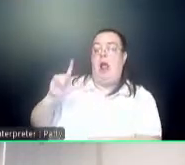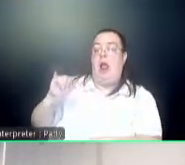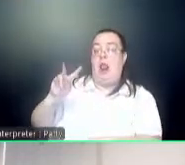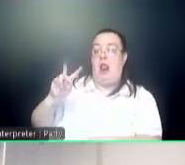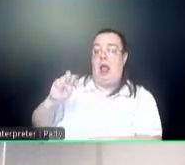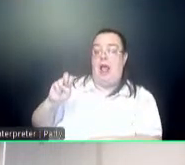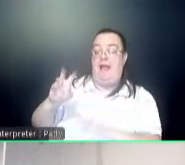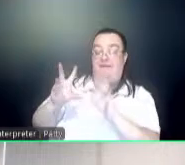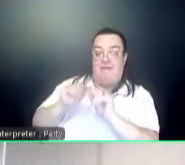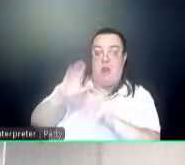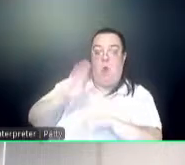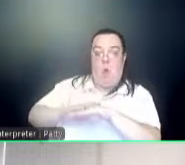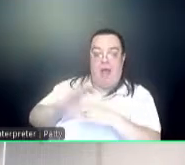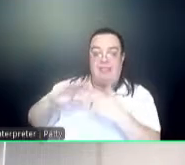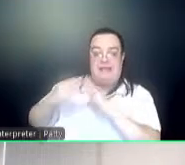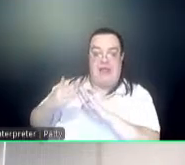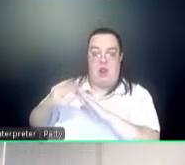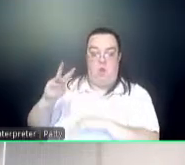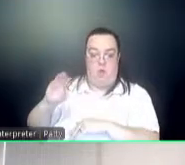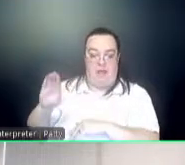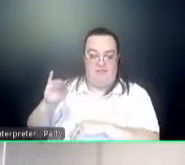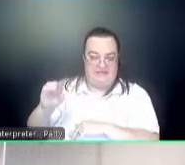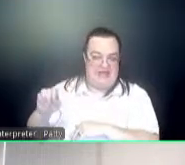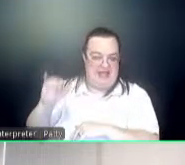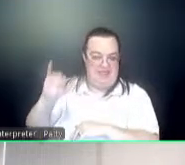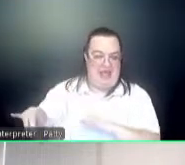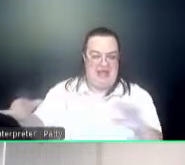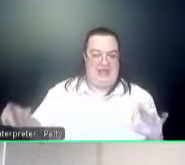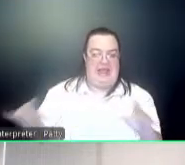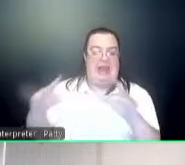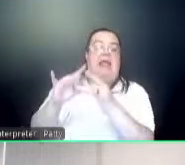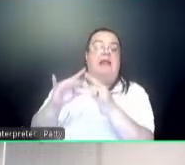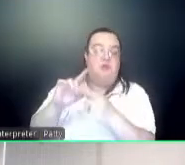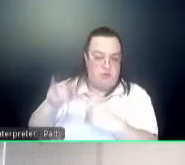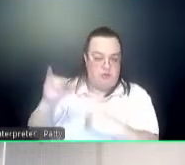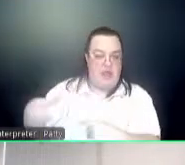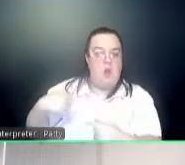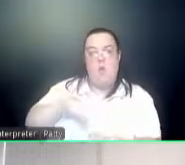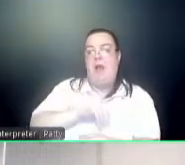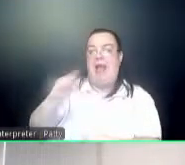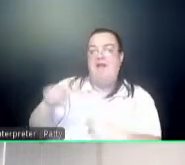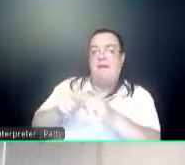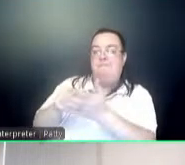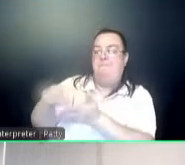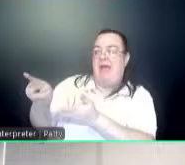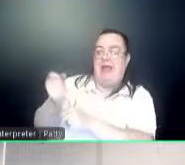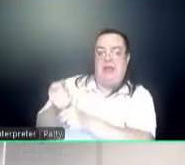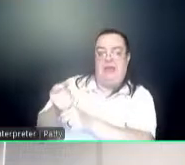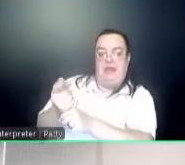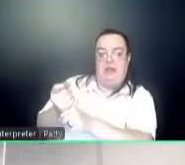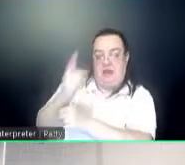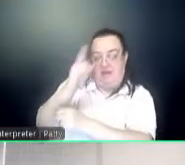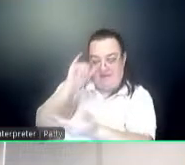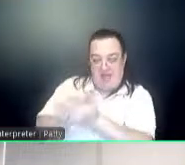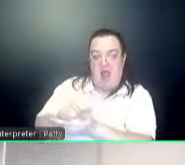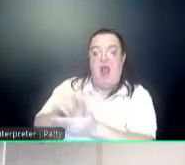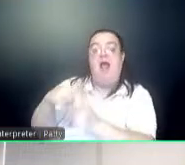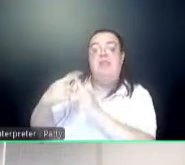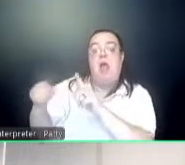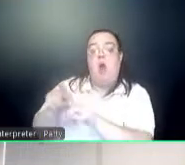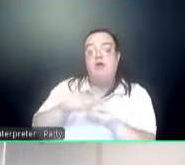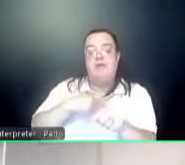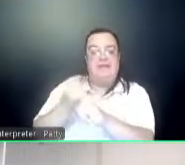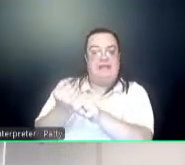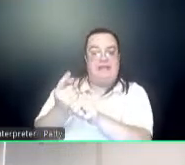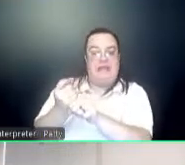website. It's the connector to it. So we have to pay a yearly fee for that, and we also have to pay a yearly fee for Zoom. And